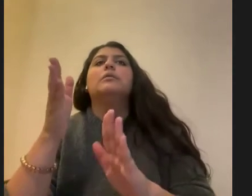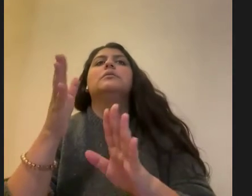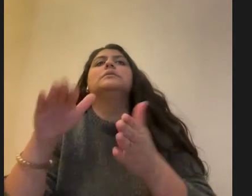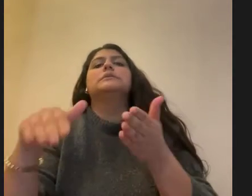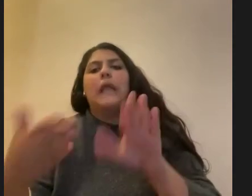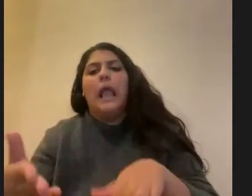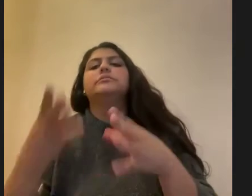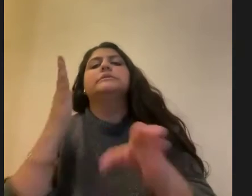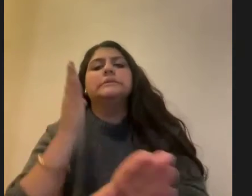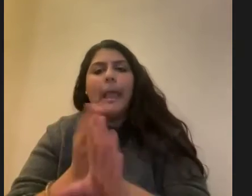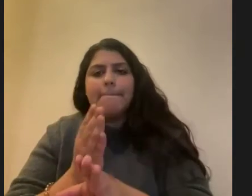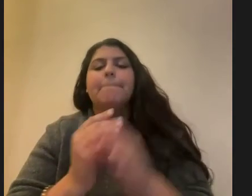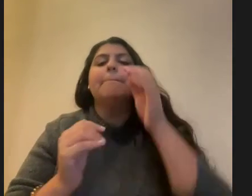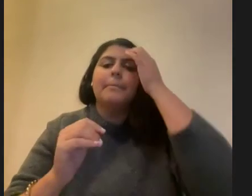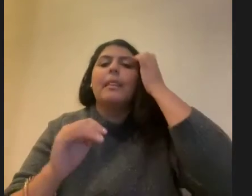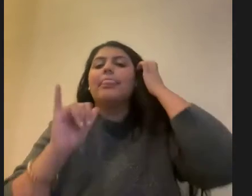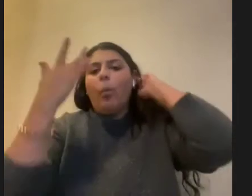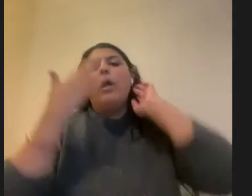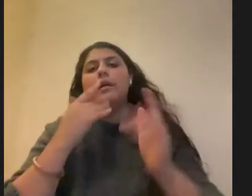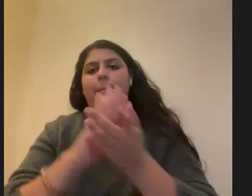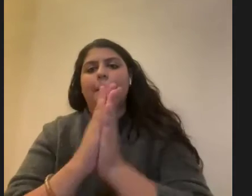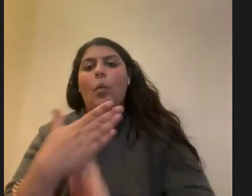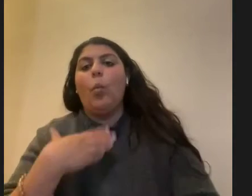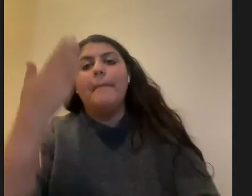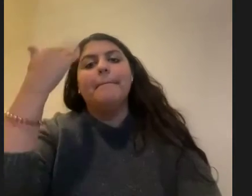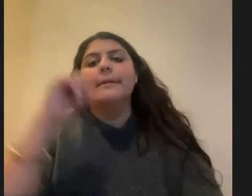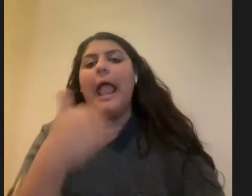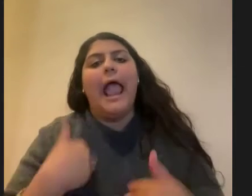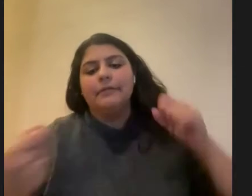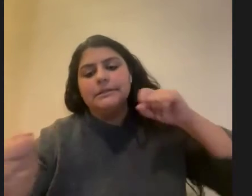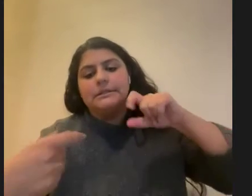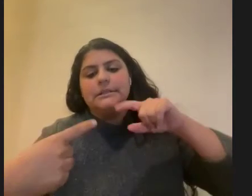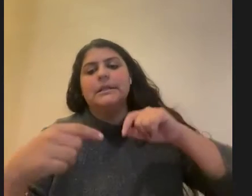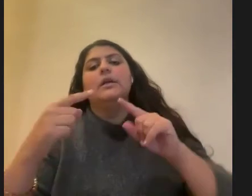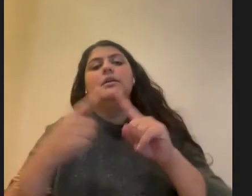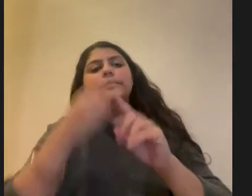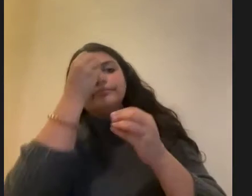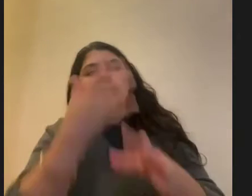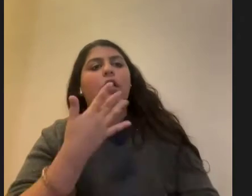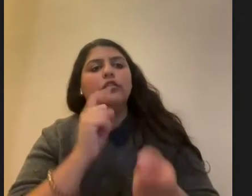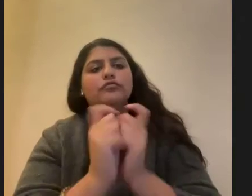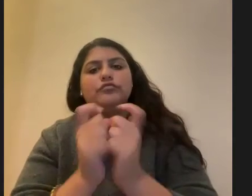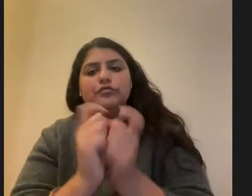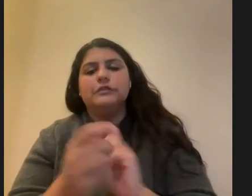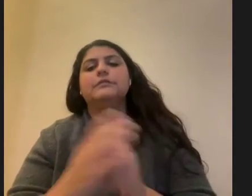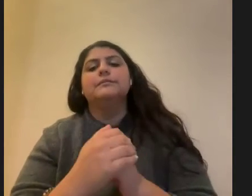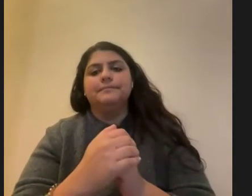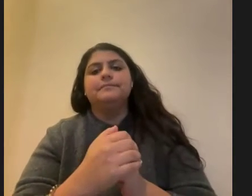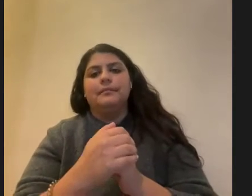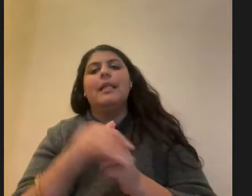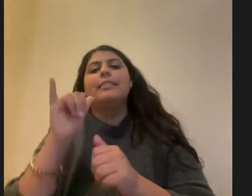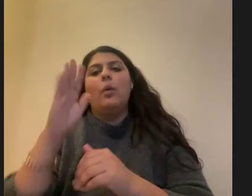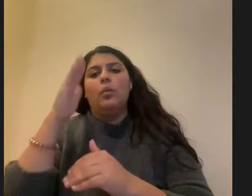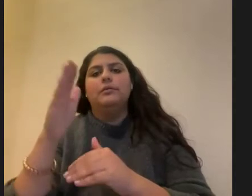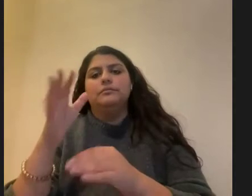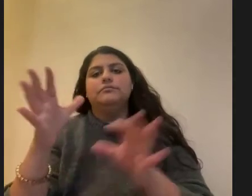stop. And that's why they turn white because there's no longer any signals going to their chromatophores to fire. So they're going to be really constricted and